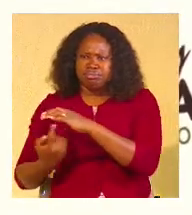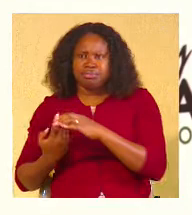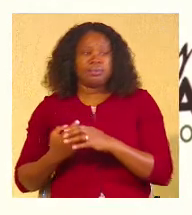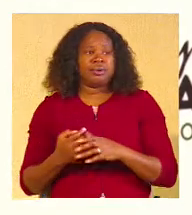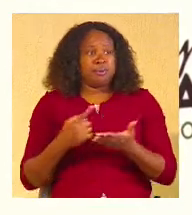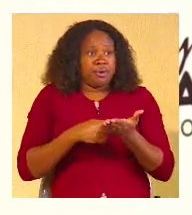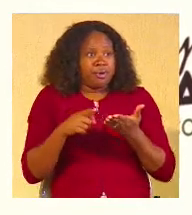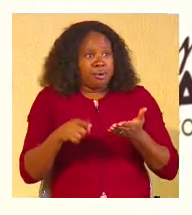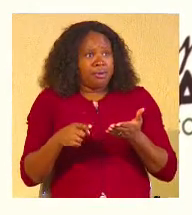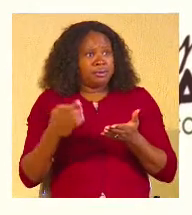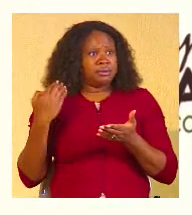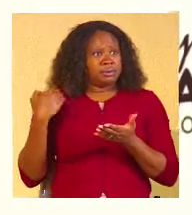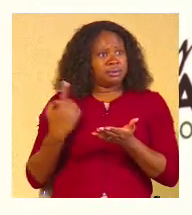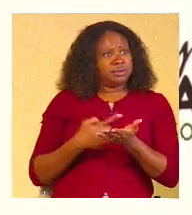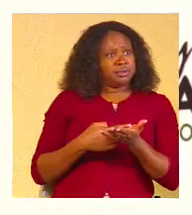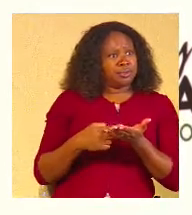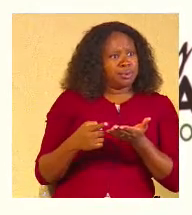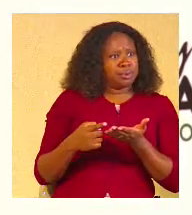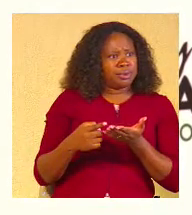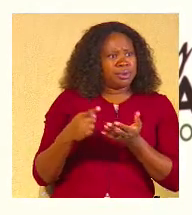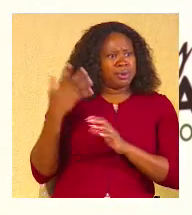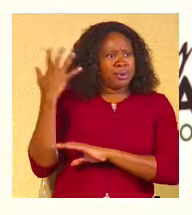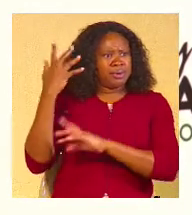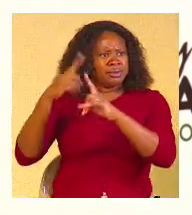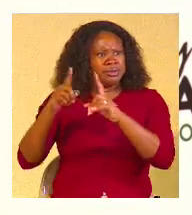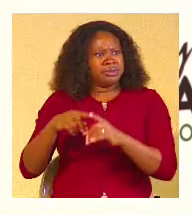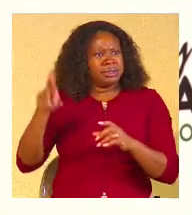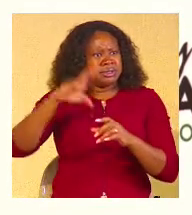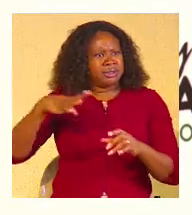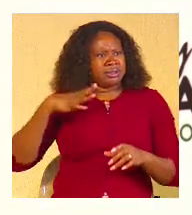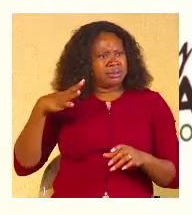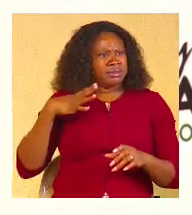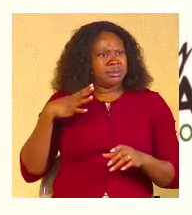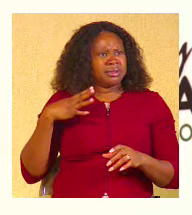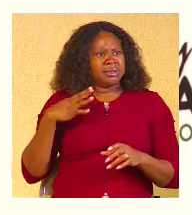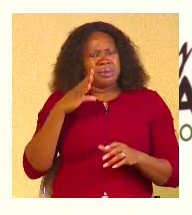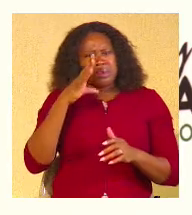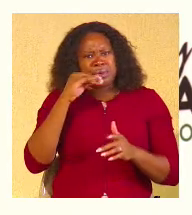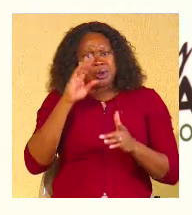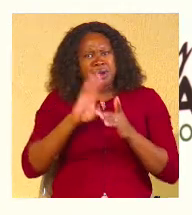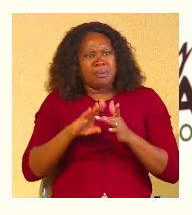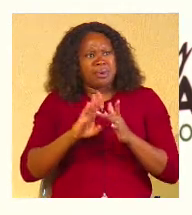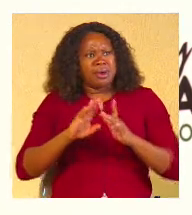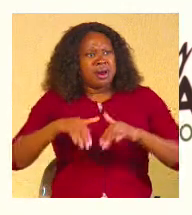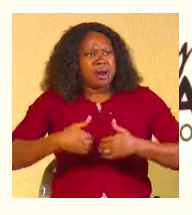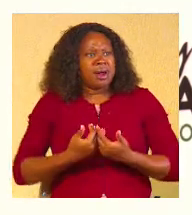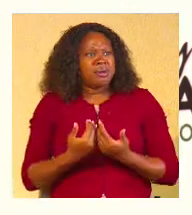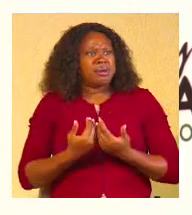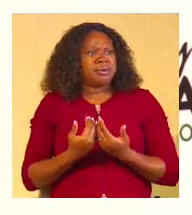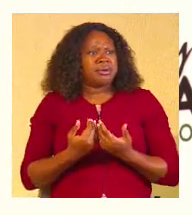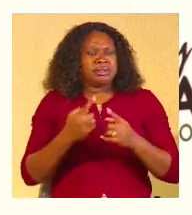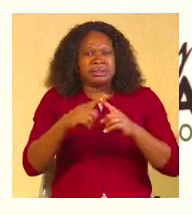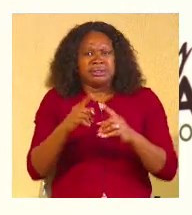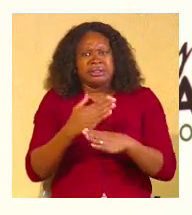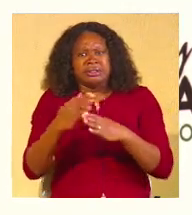week's or in last week's address of the different governors, they were talking about how they have different initiatives within the